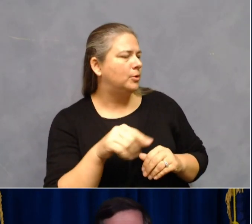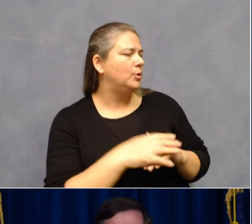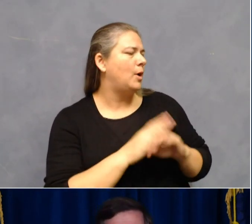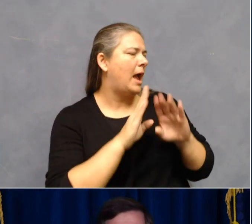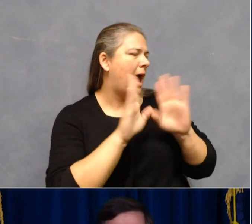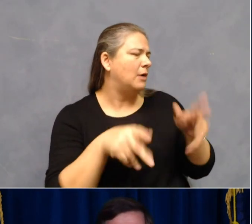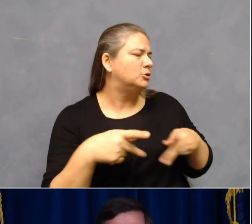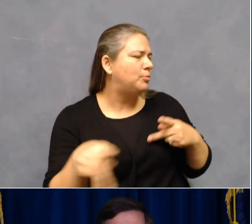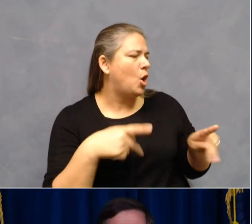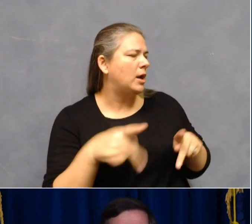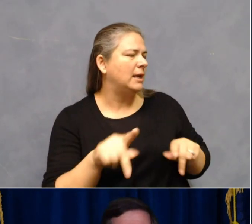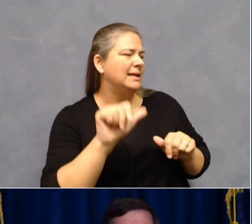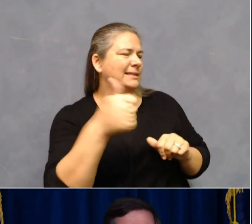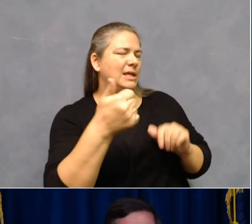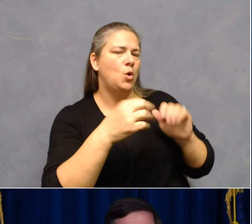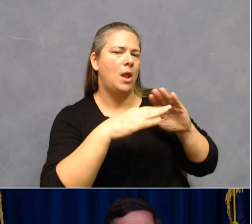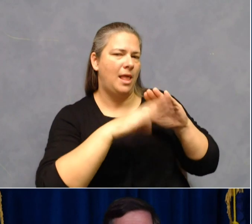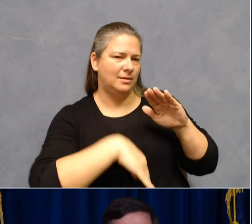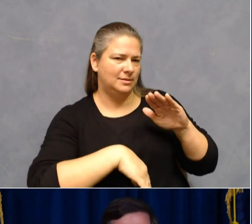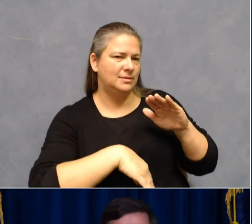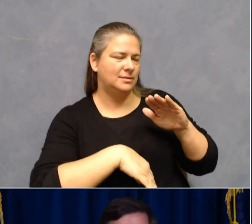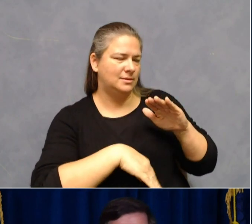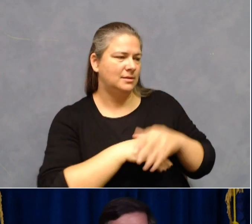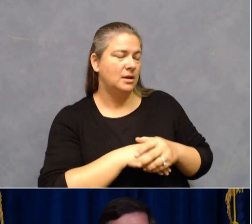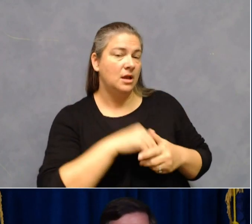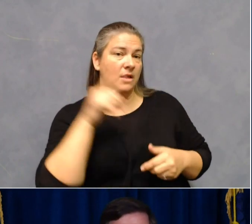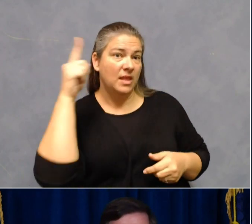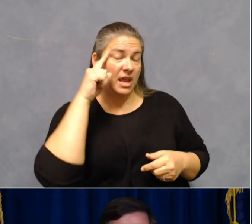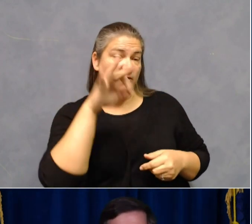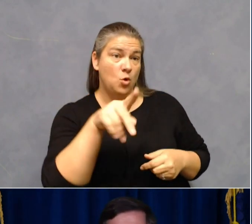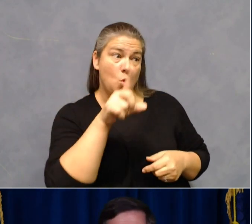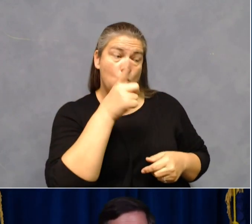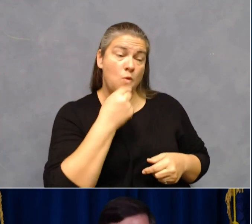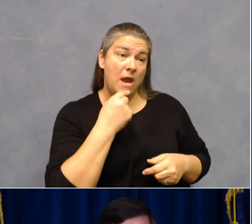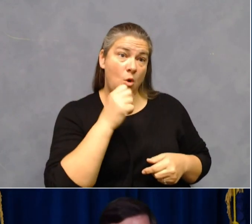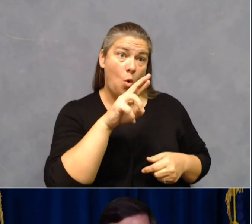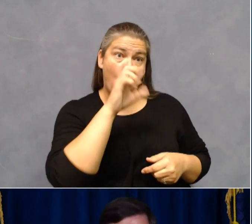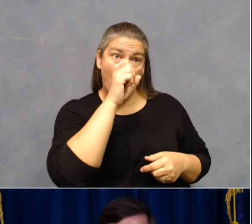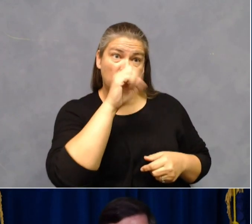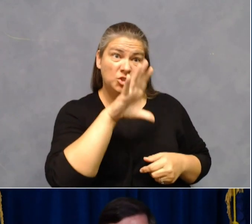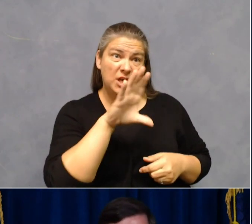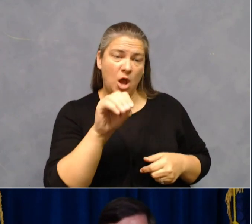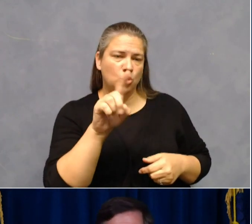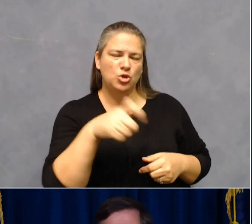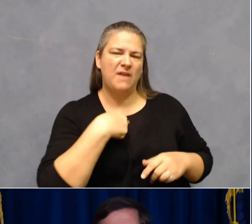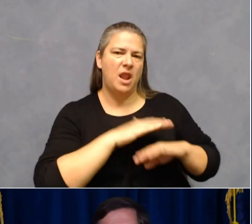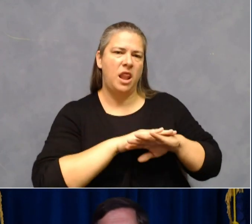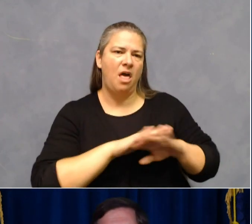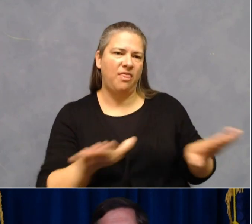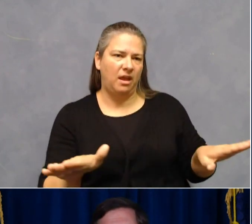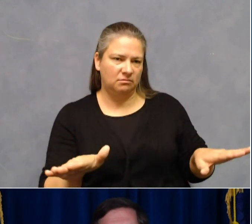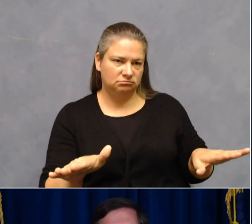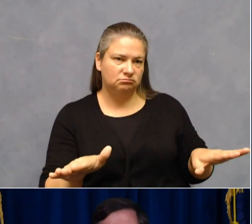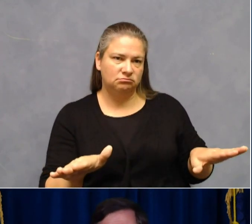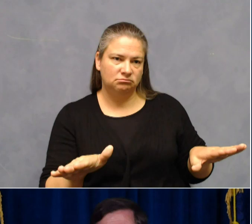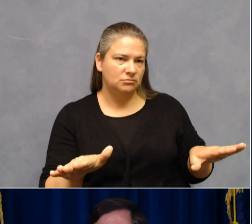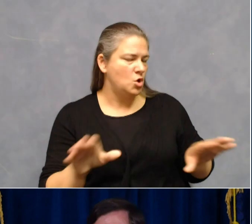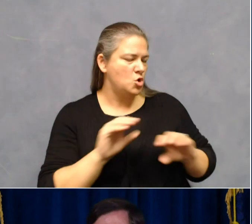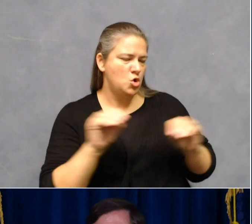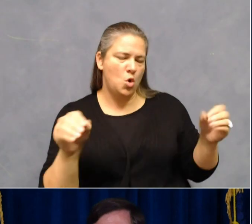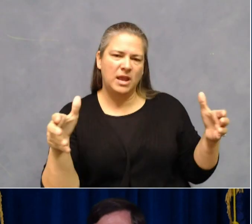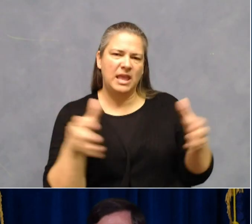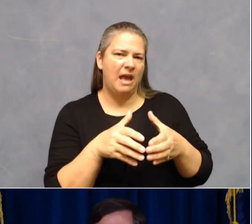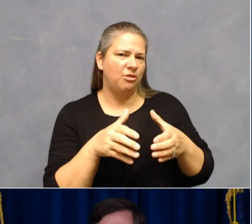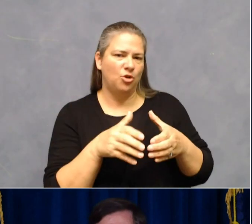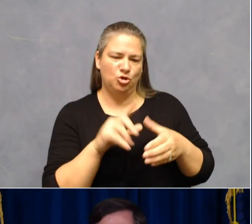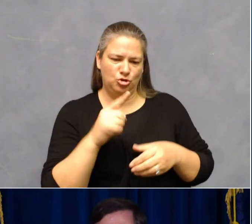10 or less. But they think if you're in a red or an orange county, you shouldn't have them at all. And you shouldn't have gatherings beyond just your